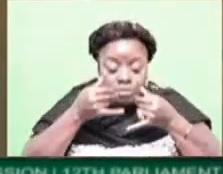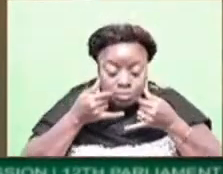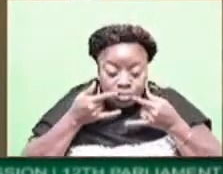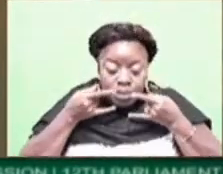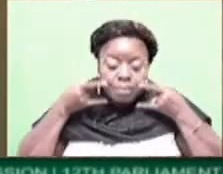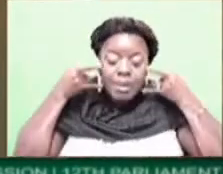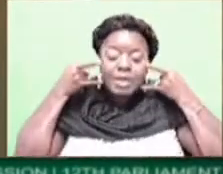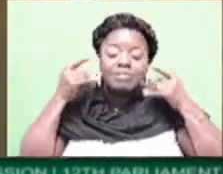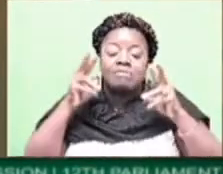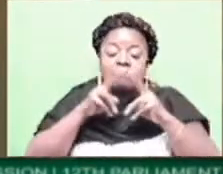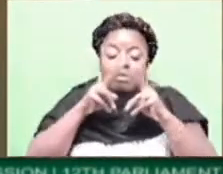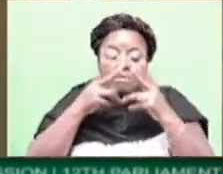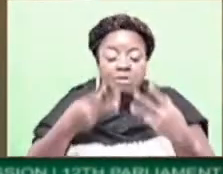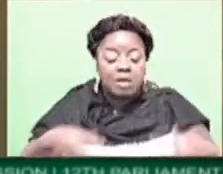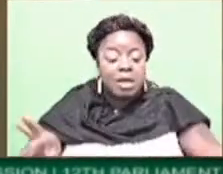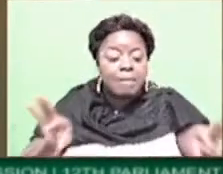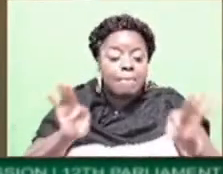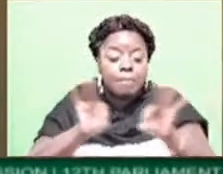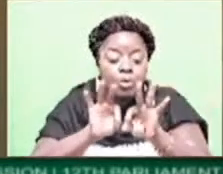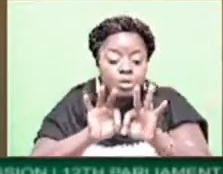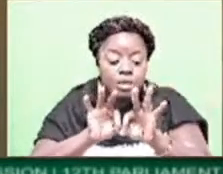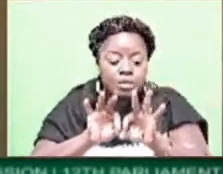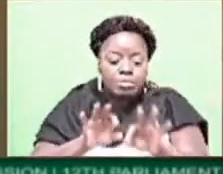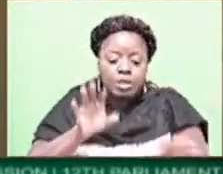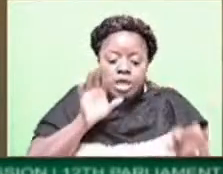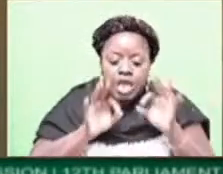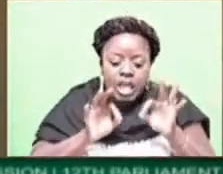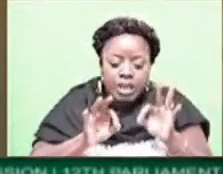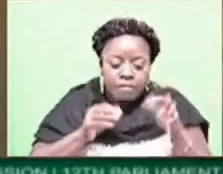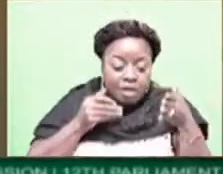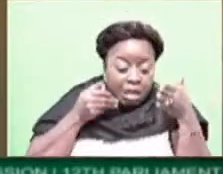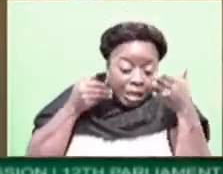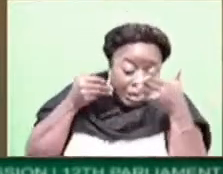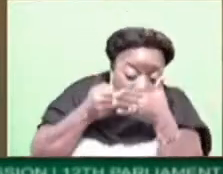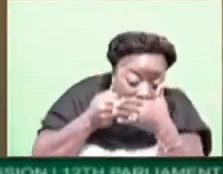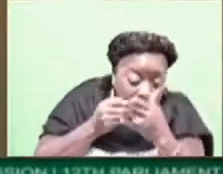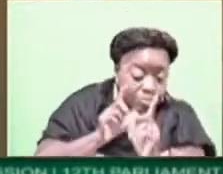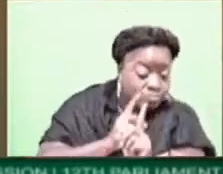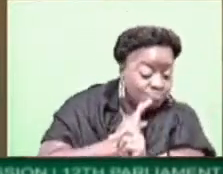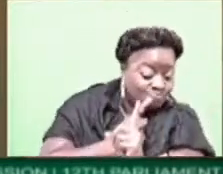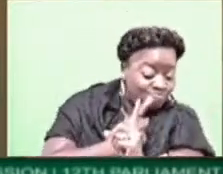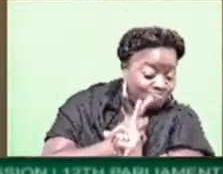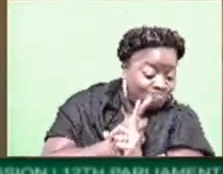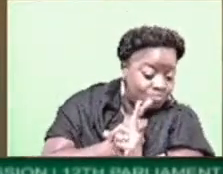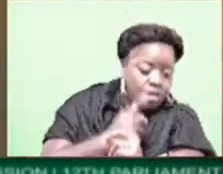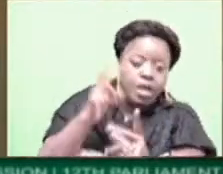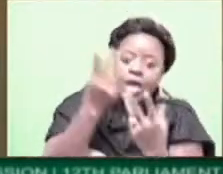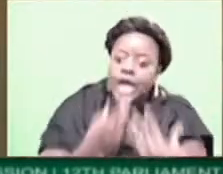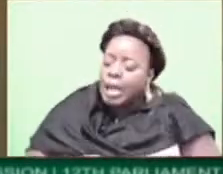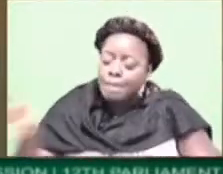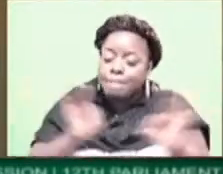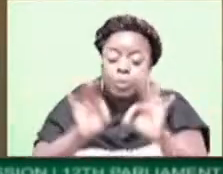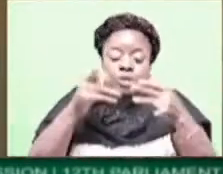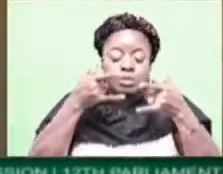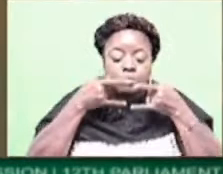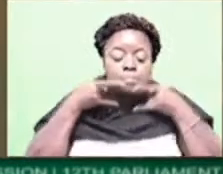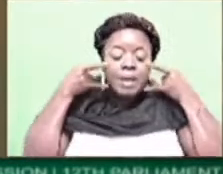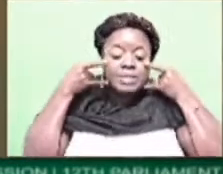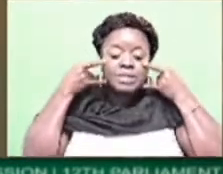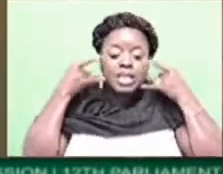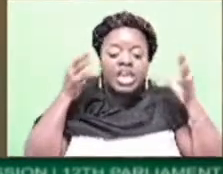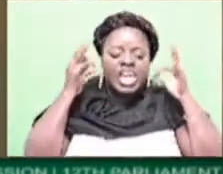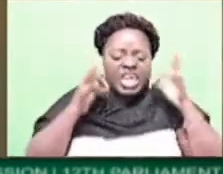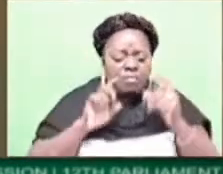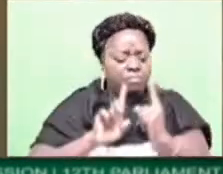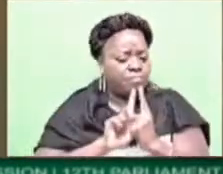Speaker, masks become more important the closer you are to each other. I remember answering a question in this parliament very early